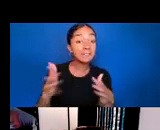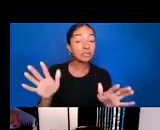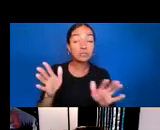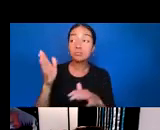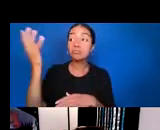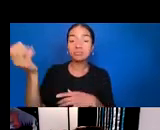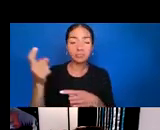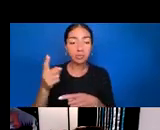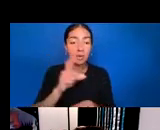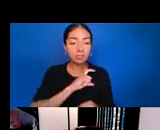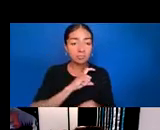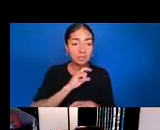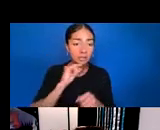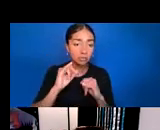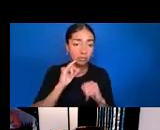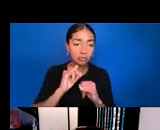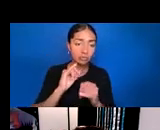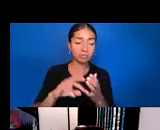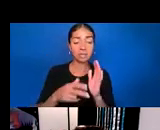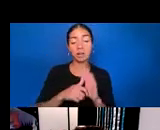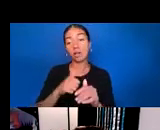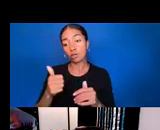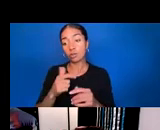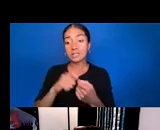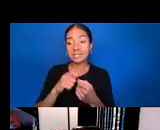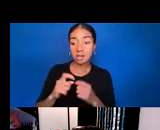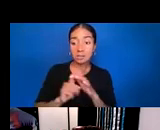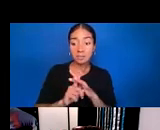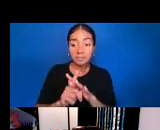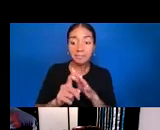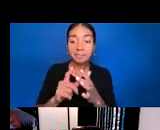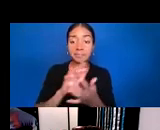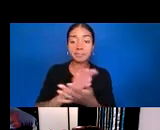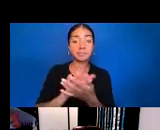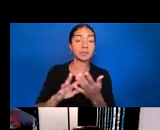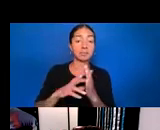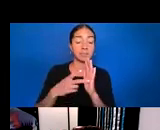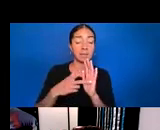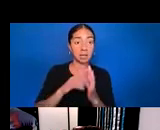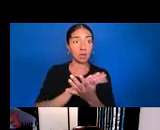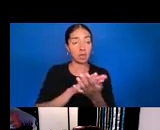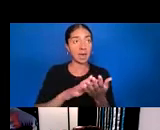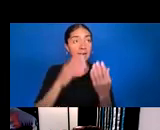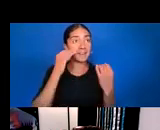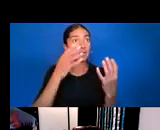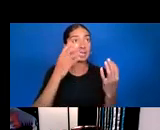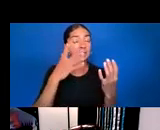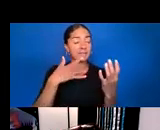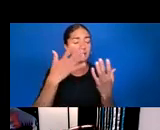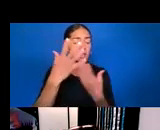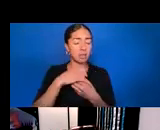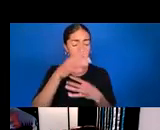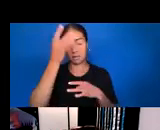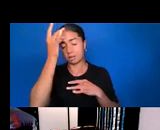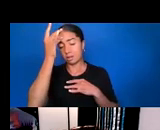where there can be other details that emerge, and that might get stuck in how we're thinking.